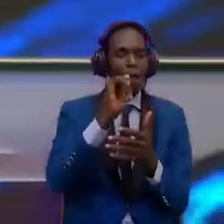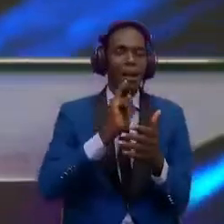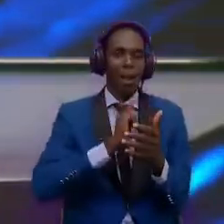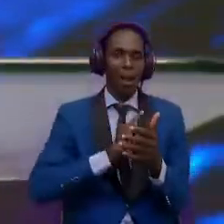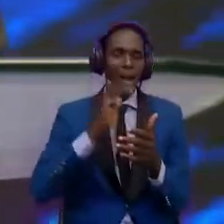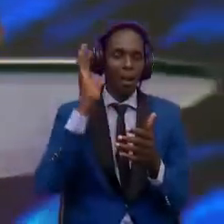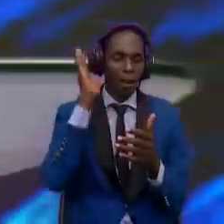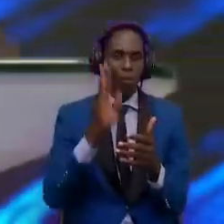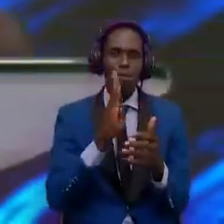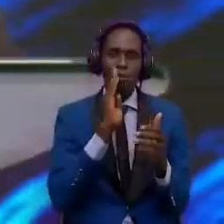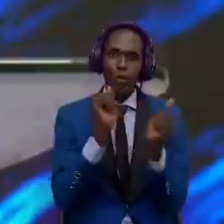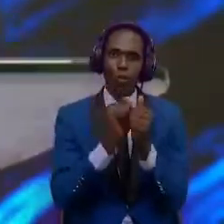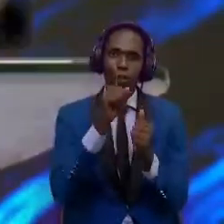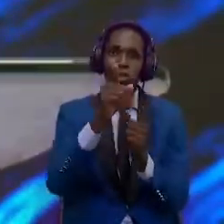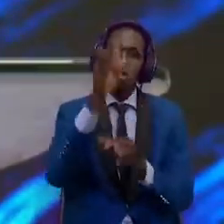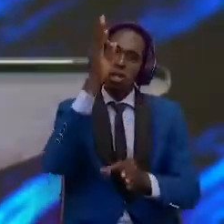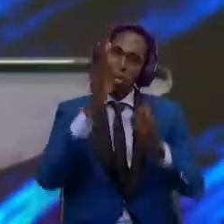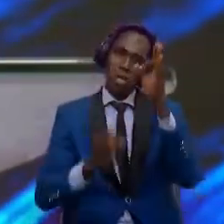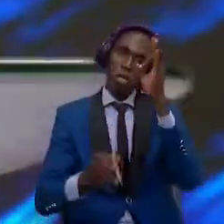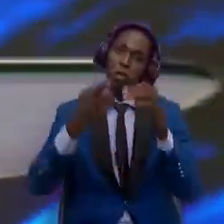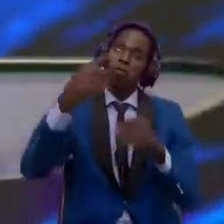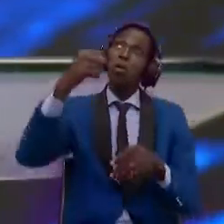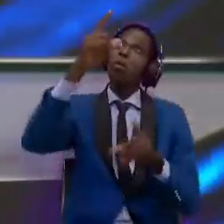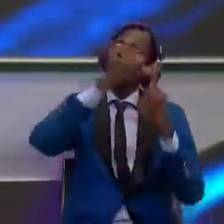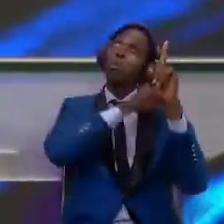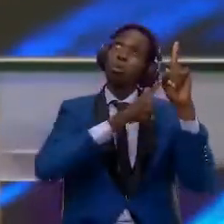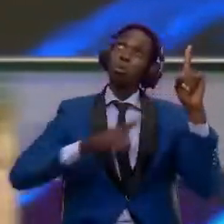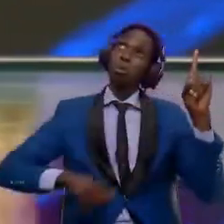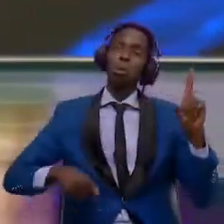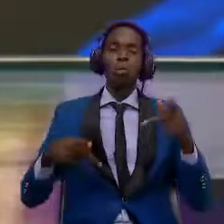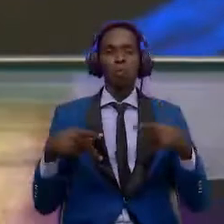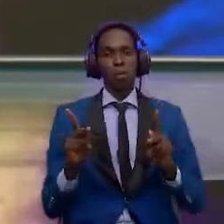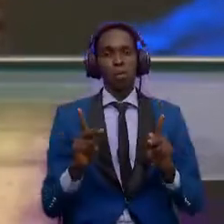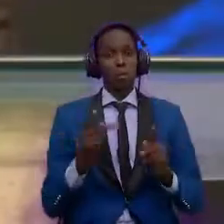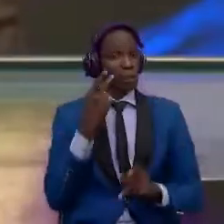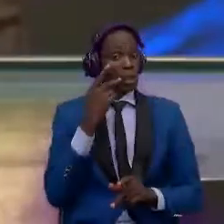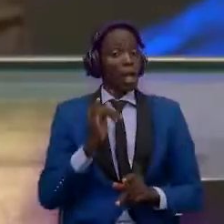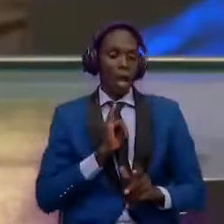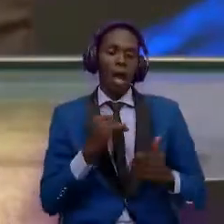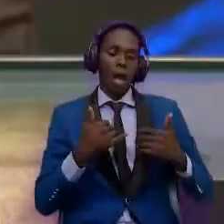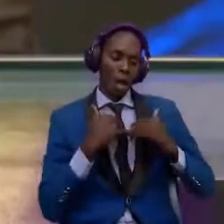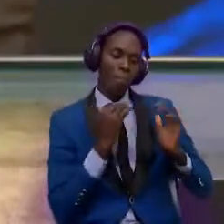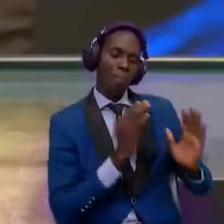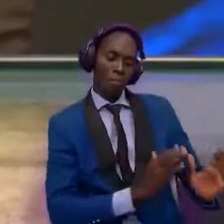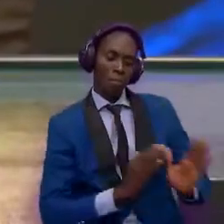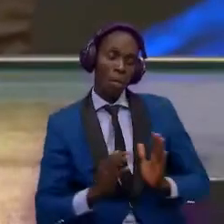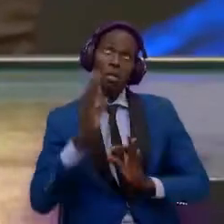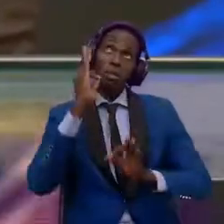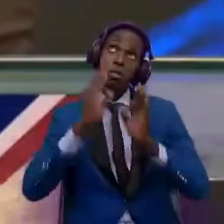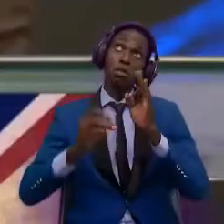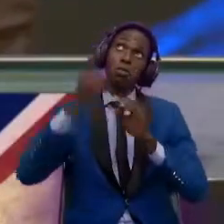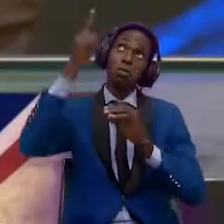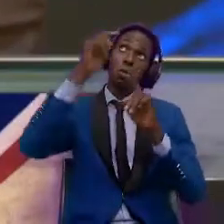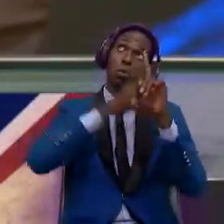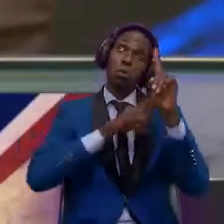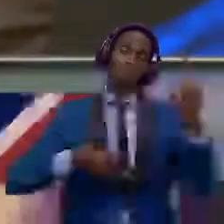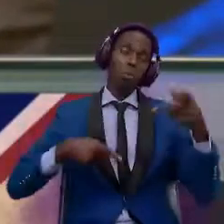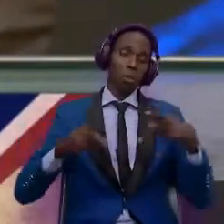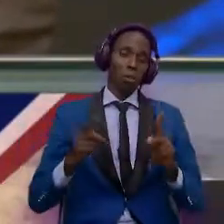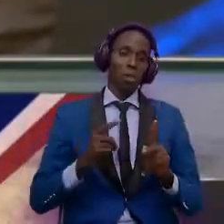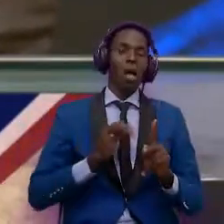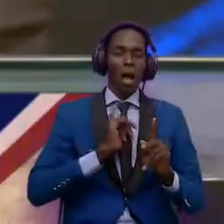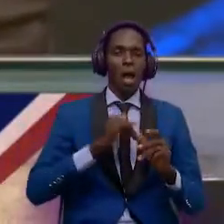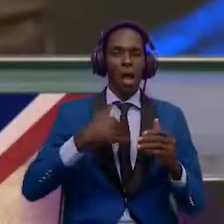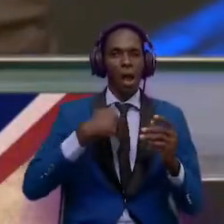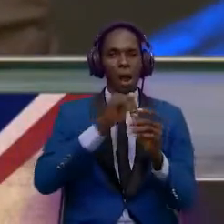Lord permit. He put everything, I have the plan if the Lord permit, I have the goal if the Lord